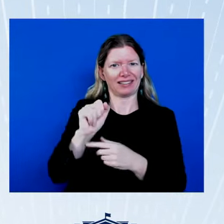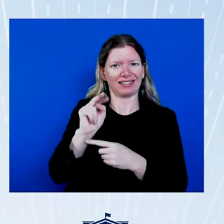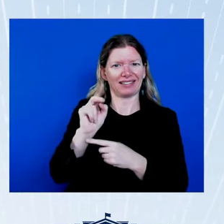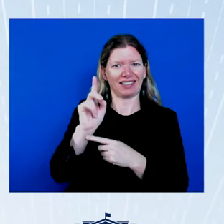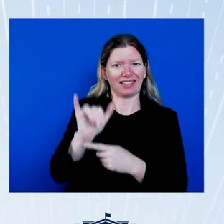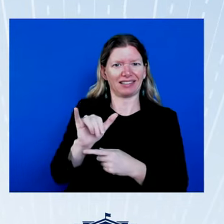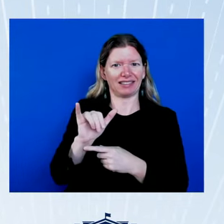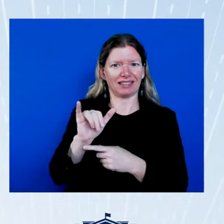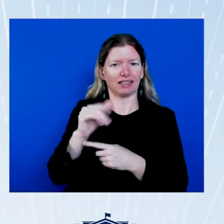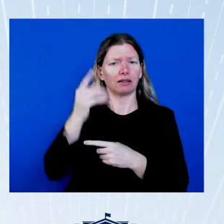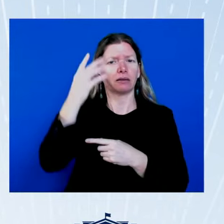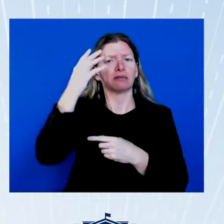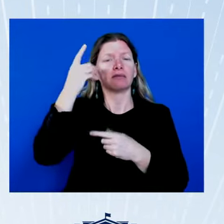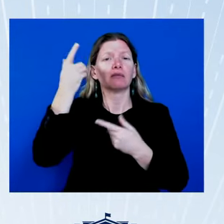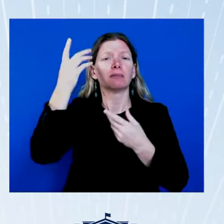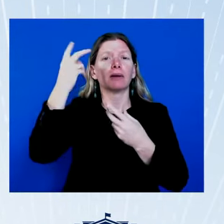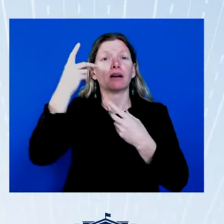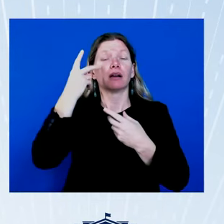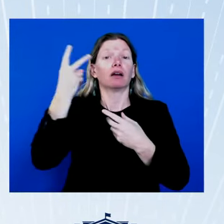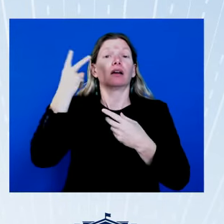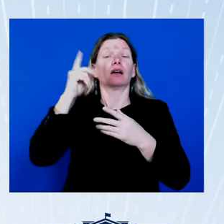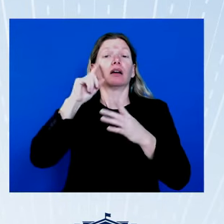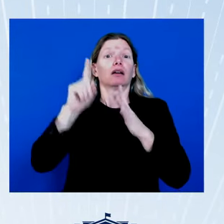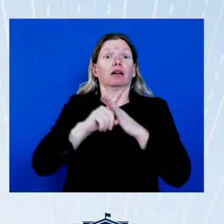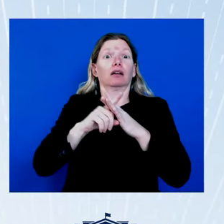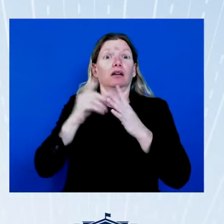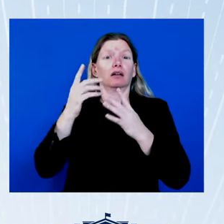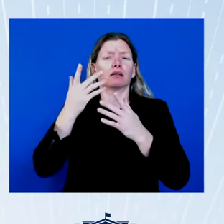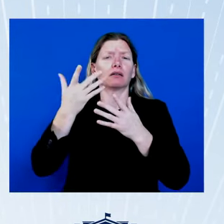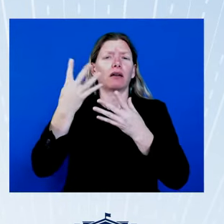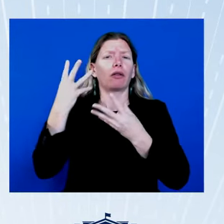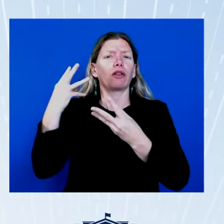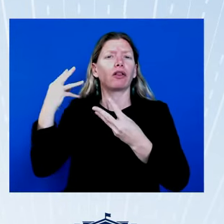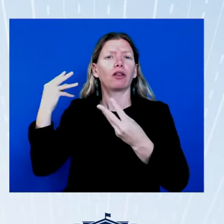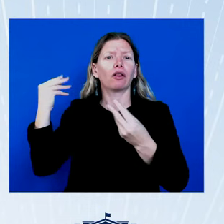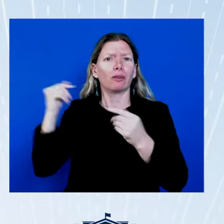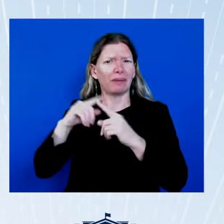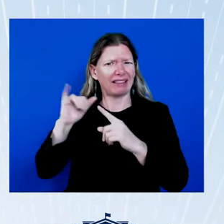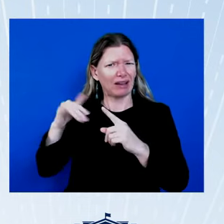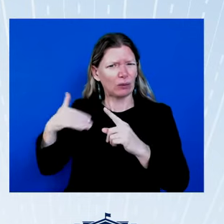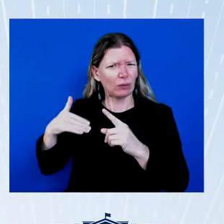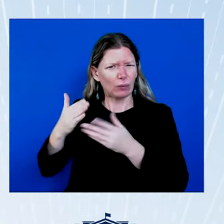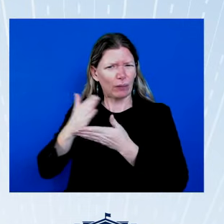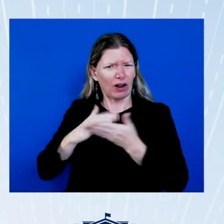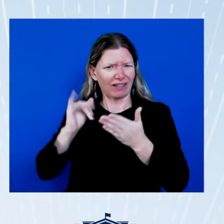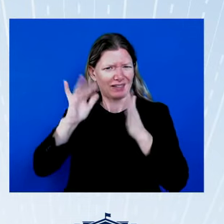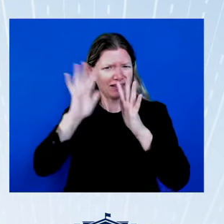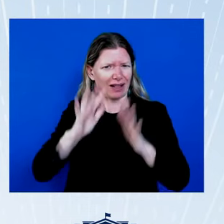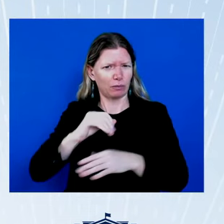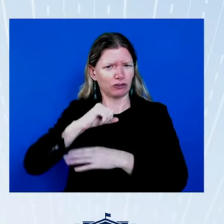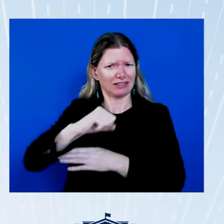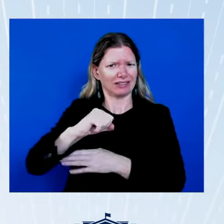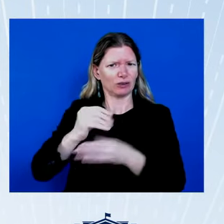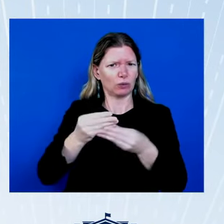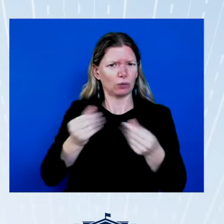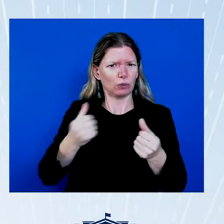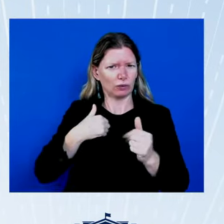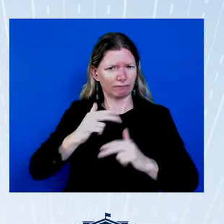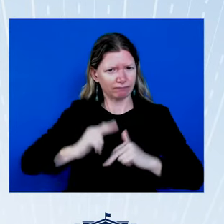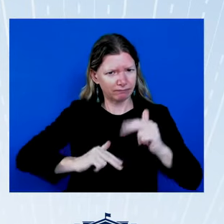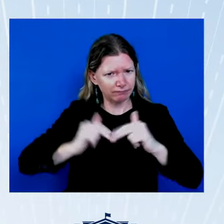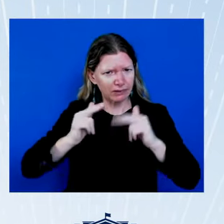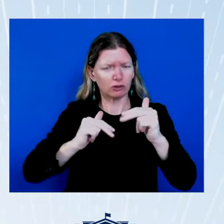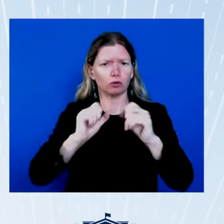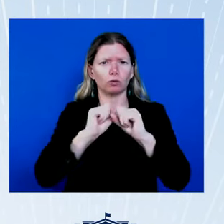resilience program, which was built on the basic premise of neighbors helping neighbors. Volunteers would check in on vulnerable residents, the elderly, the